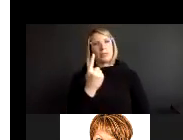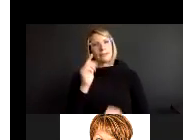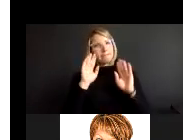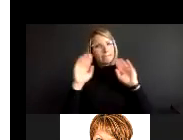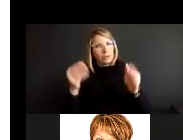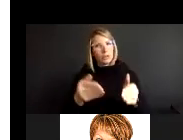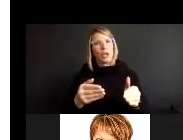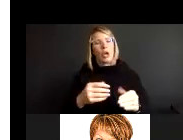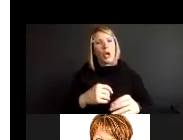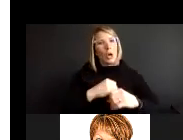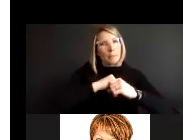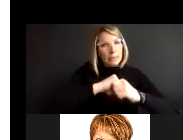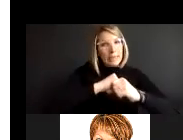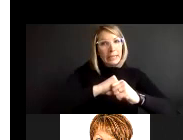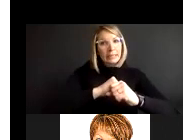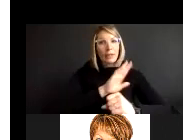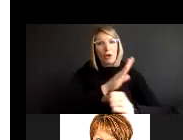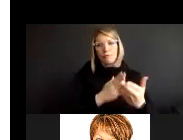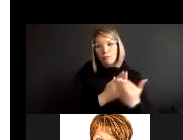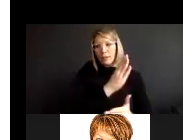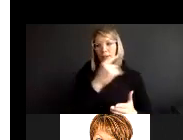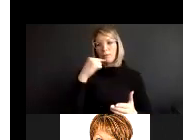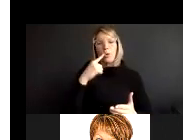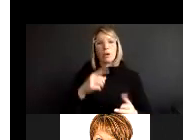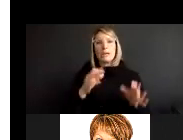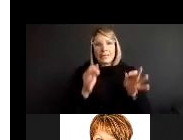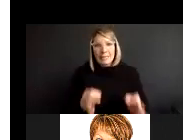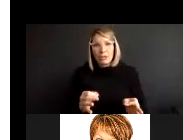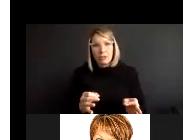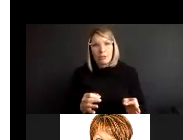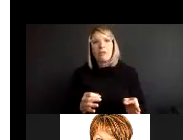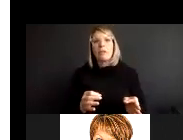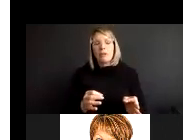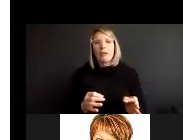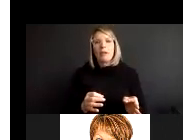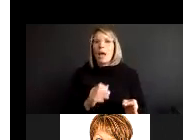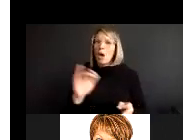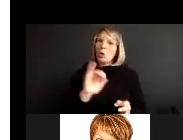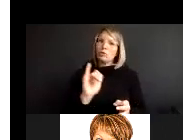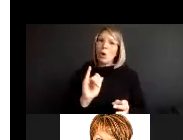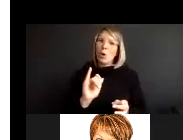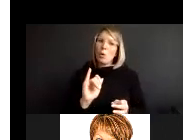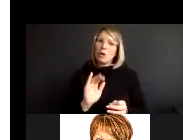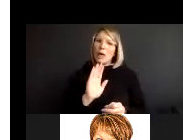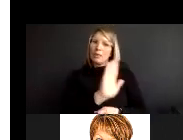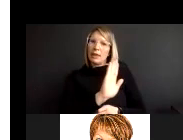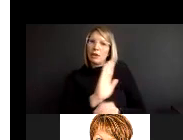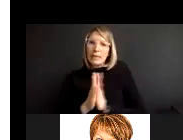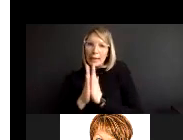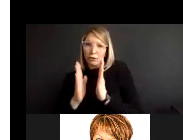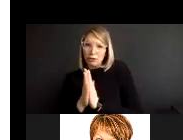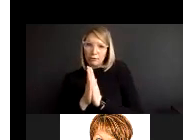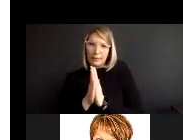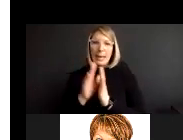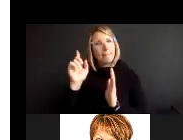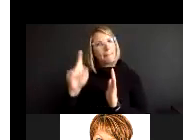autonomy. So we have these cases where someone is living with risk and they have capacity. And, I think those, as you mentioned, those cases can be really difficult